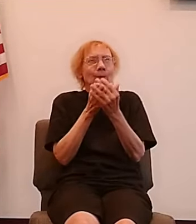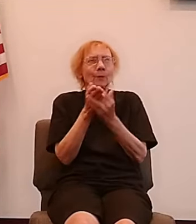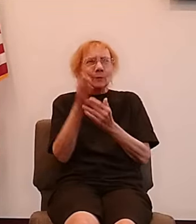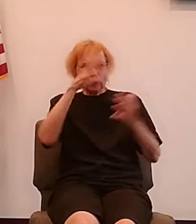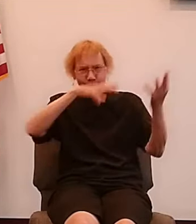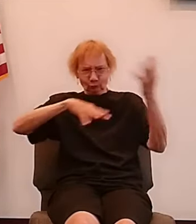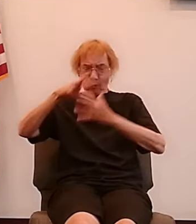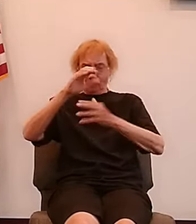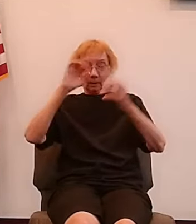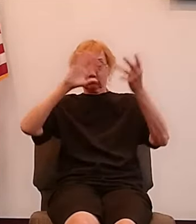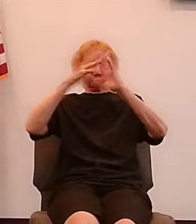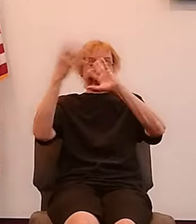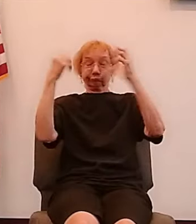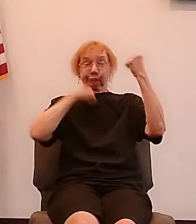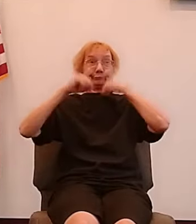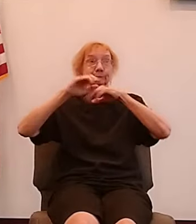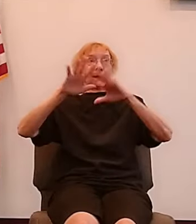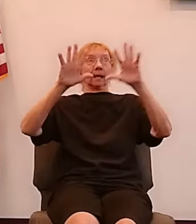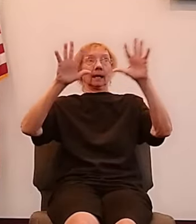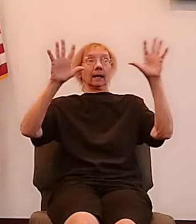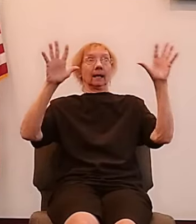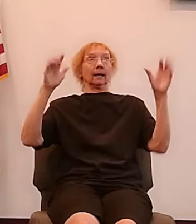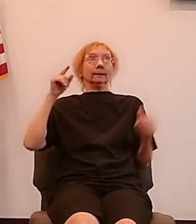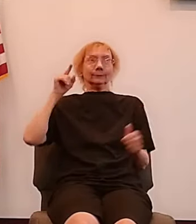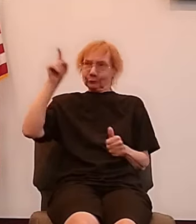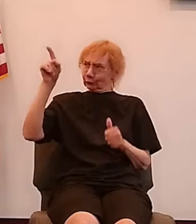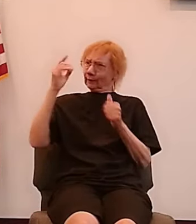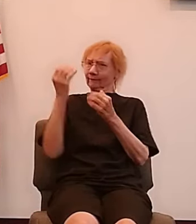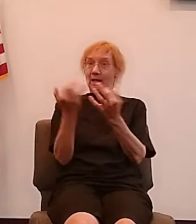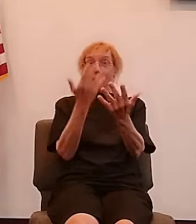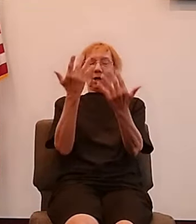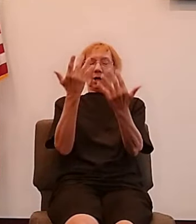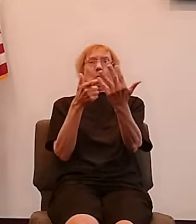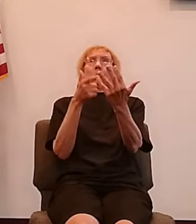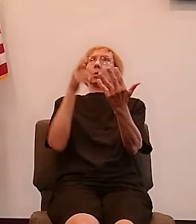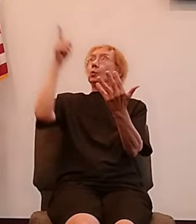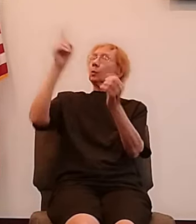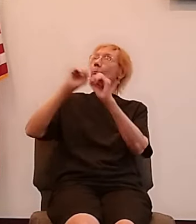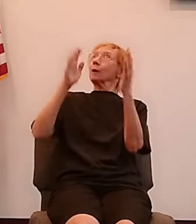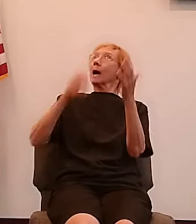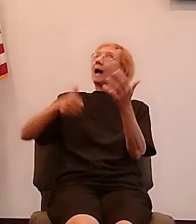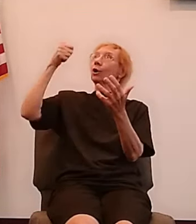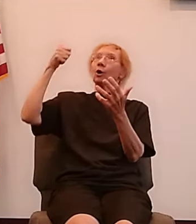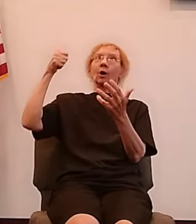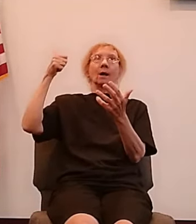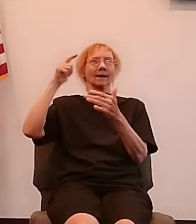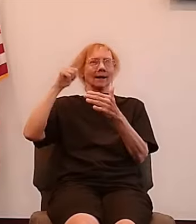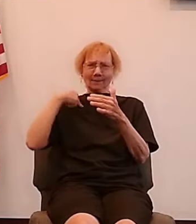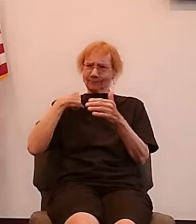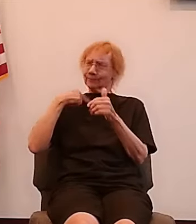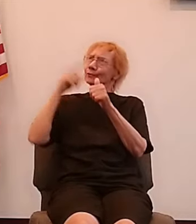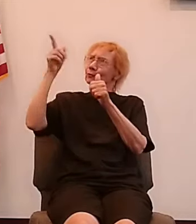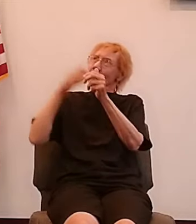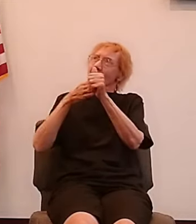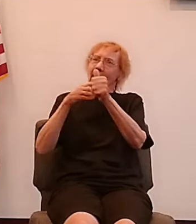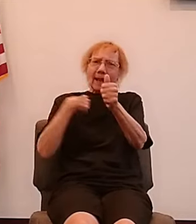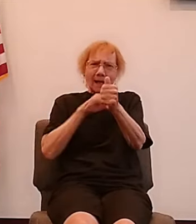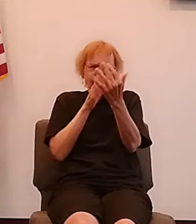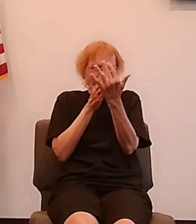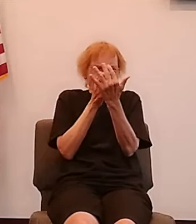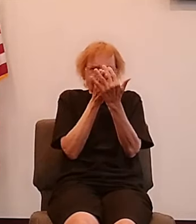storm. Fire before us, you're the brightest, you will lead us through the